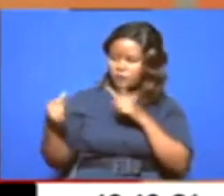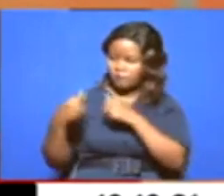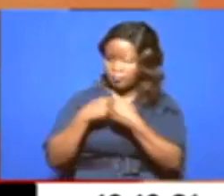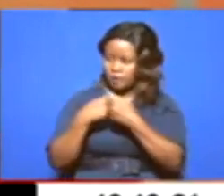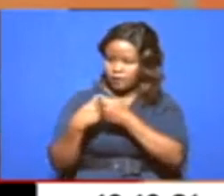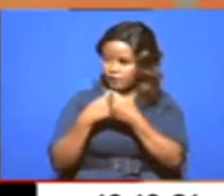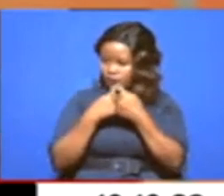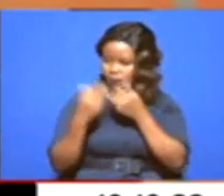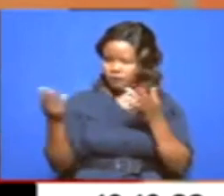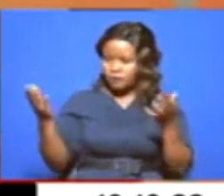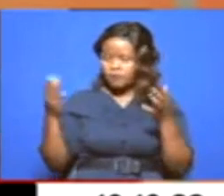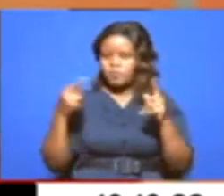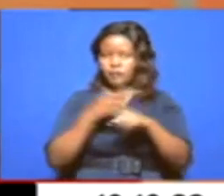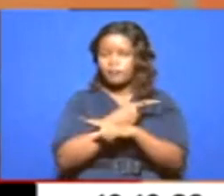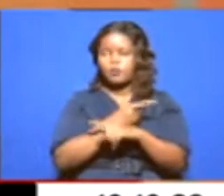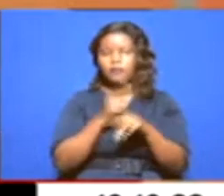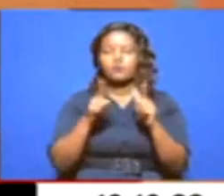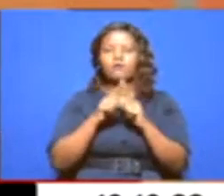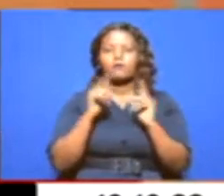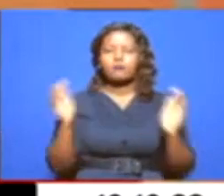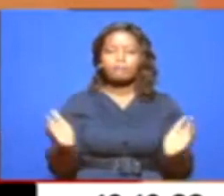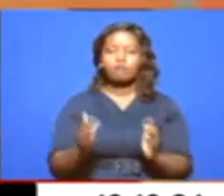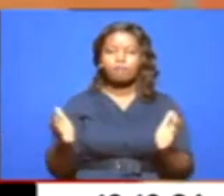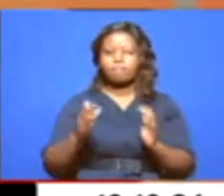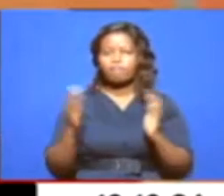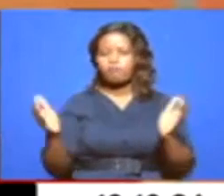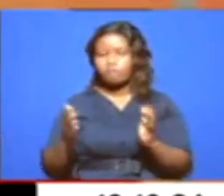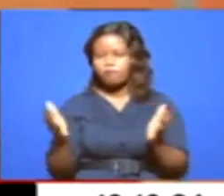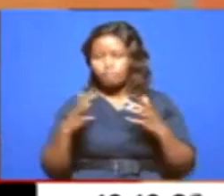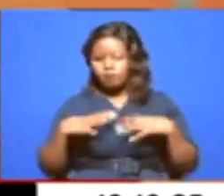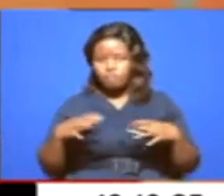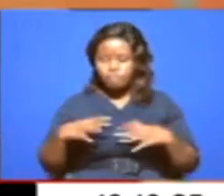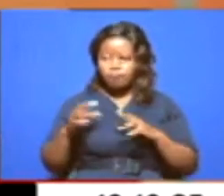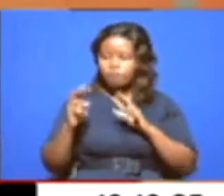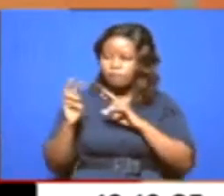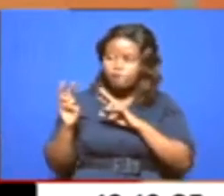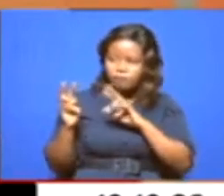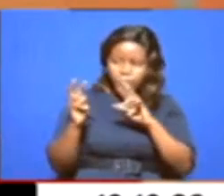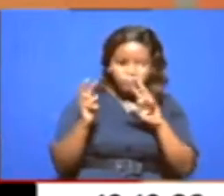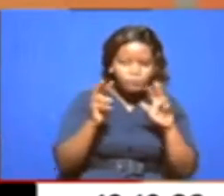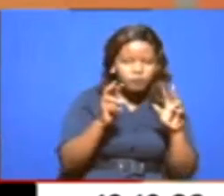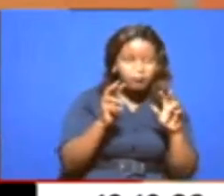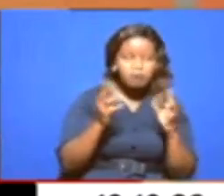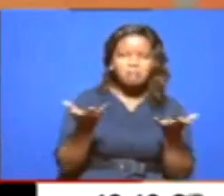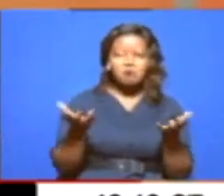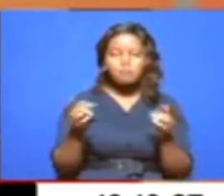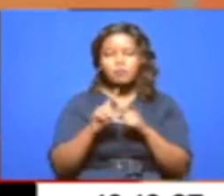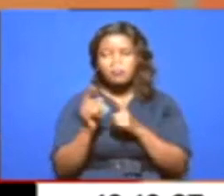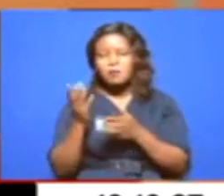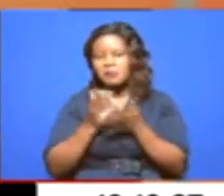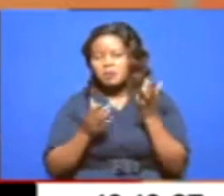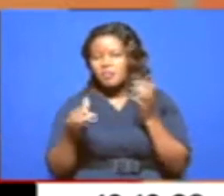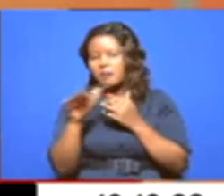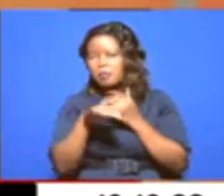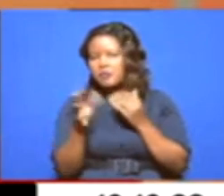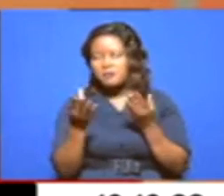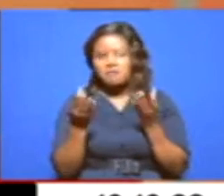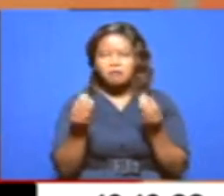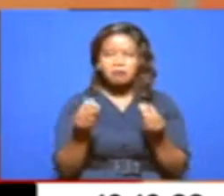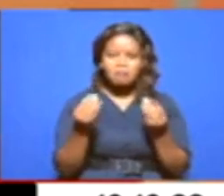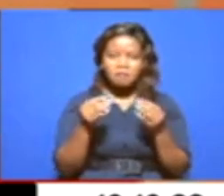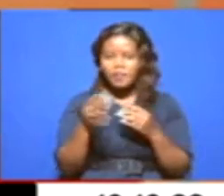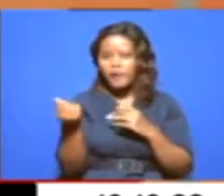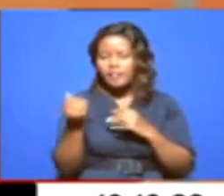it also encourages spectators. It's entertaining. It's sometimes some areas are easy, some areas are difficult.